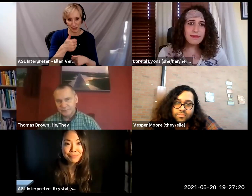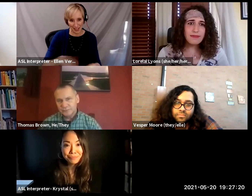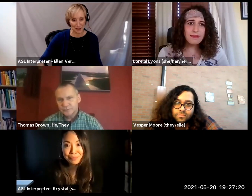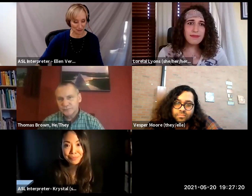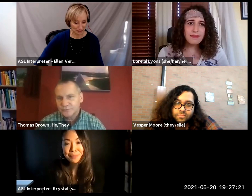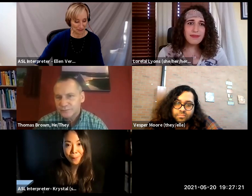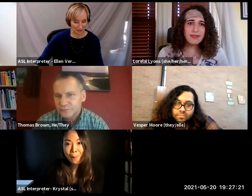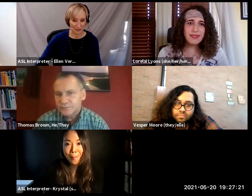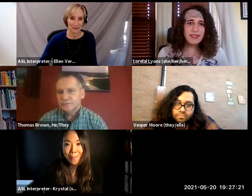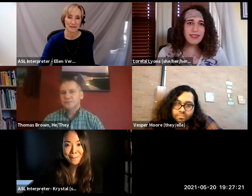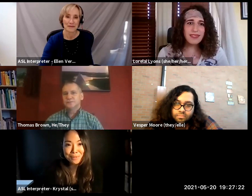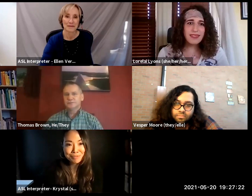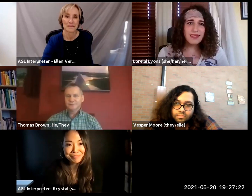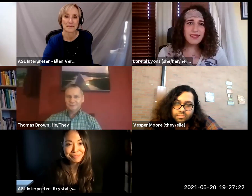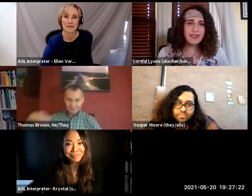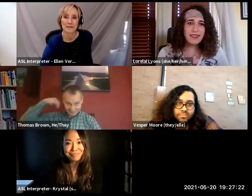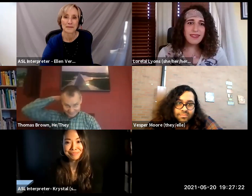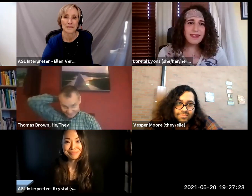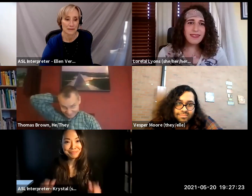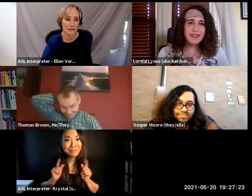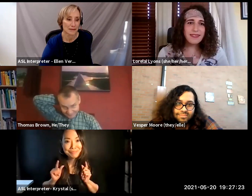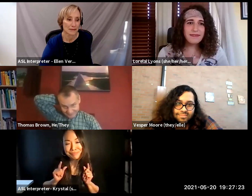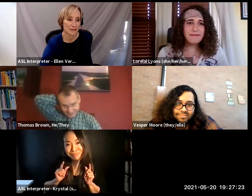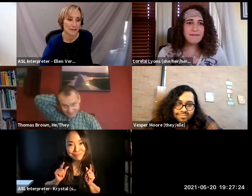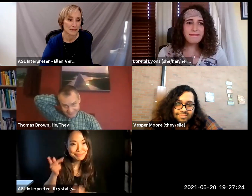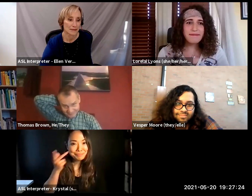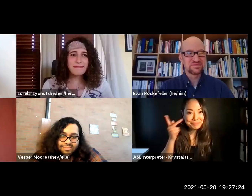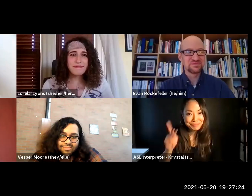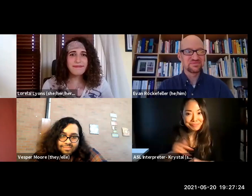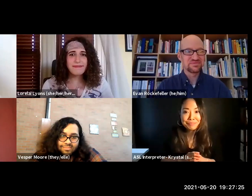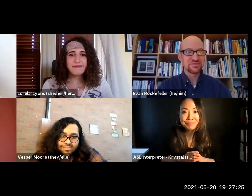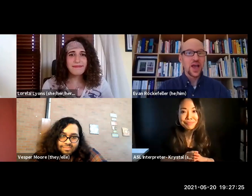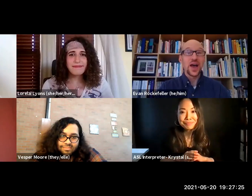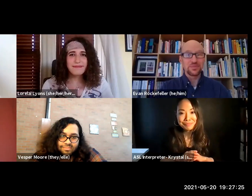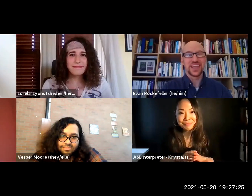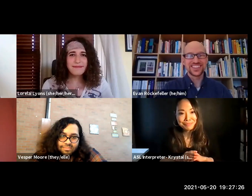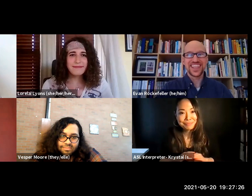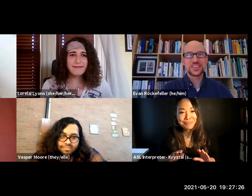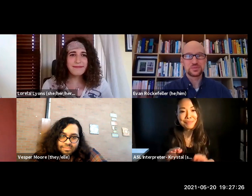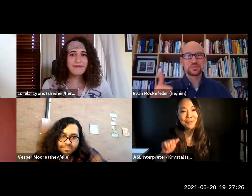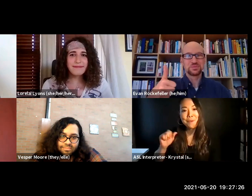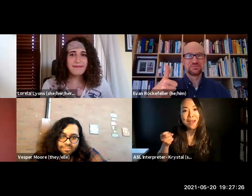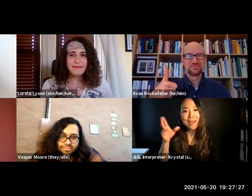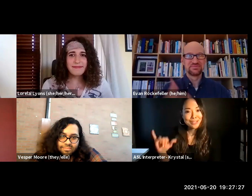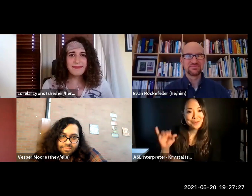Ashley, are you going to go? Yeah, go ahead, Ashley. I just want to give the interpreters a minute to switch.